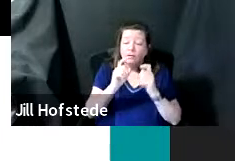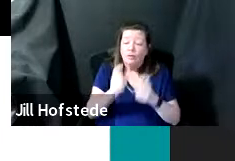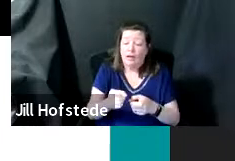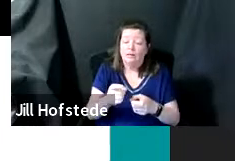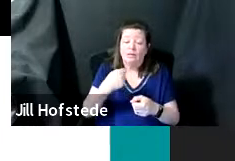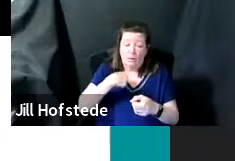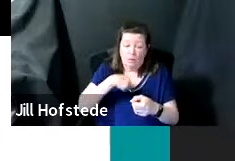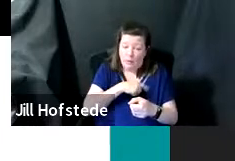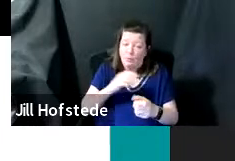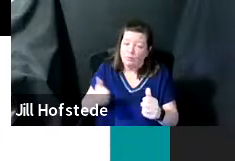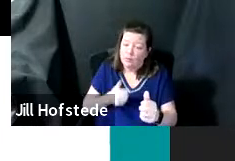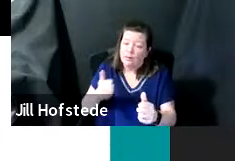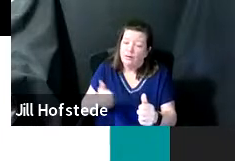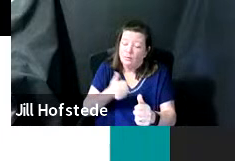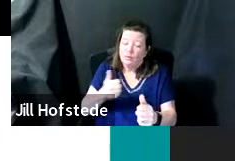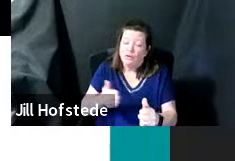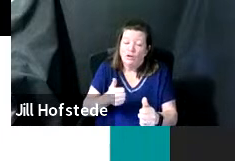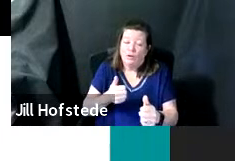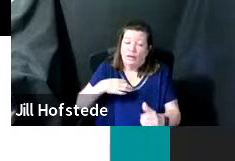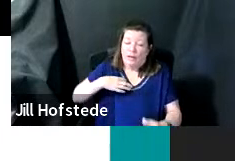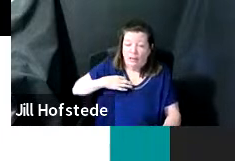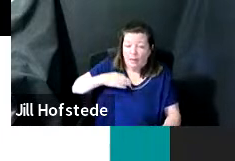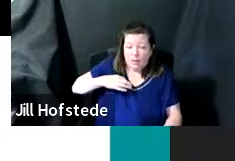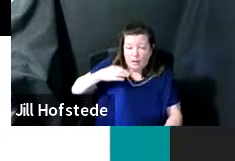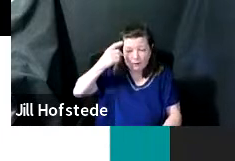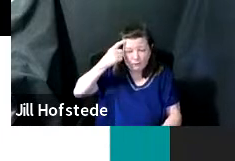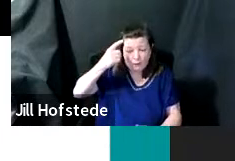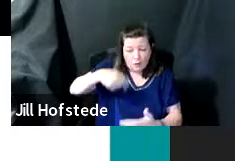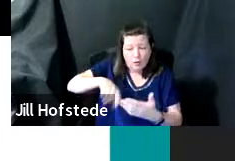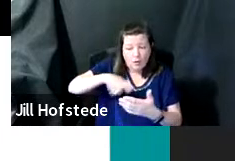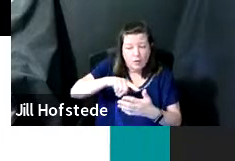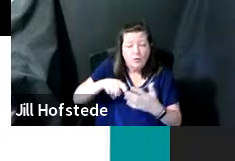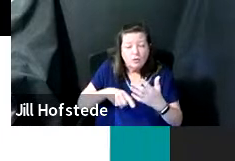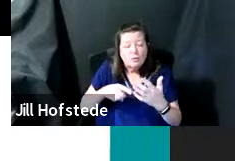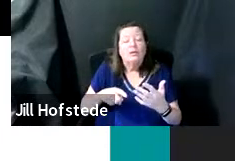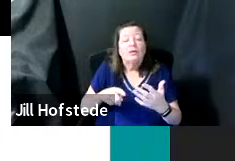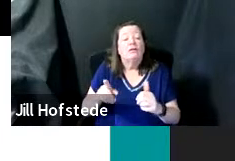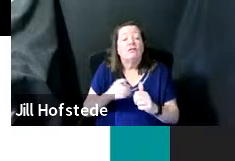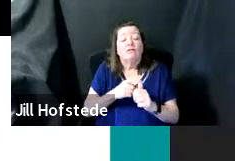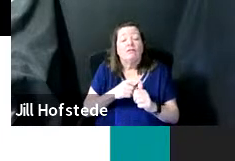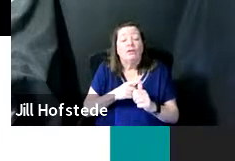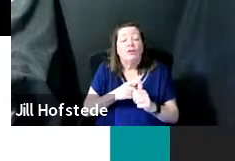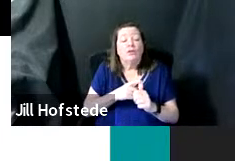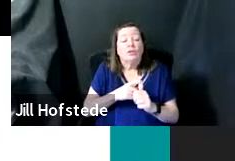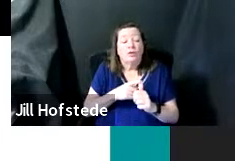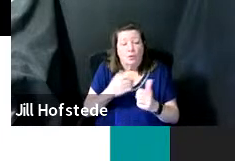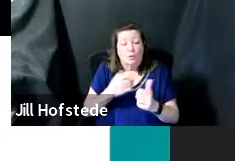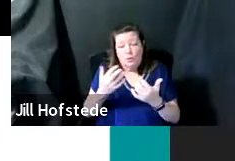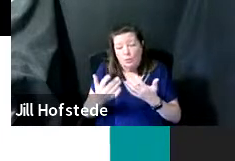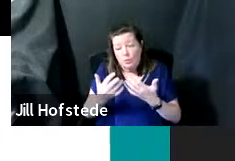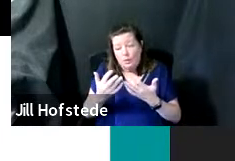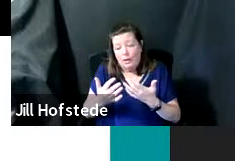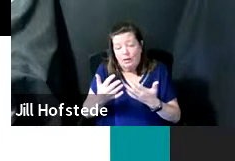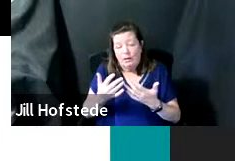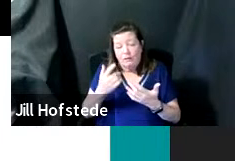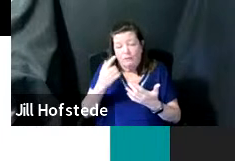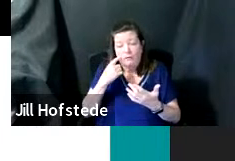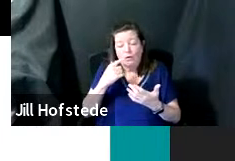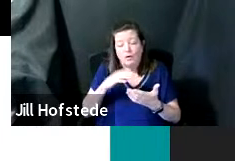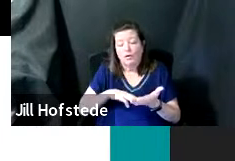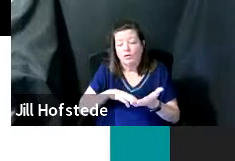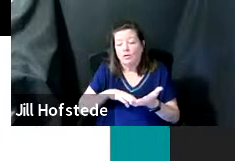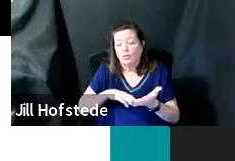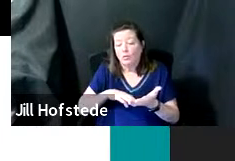be pursuing and putting in applications for. The first of which, you know, we are waiting for the release